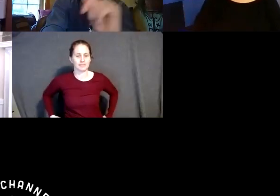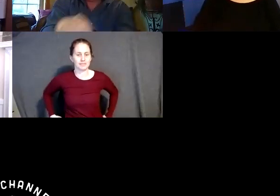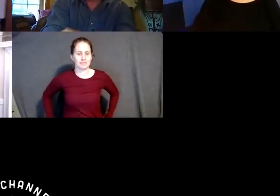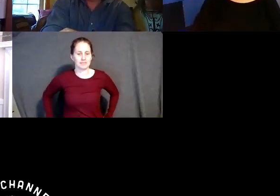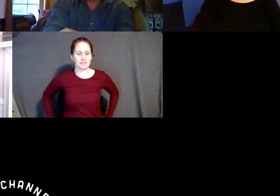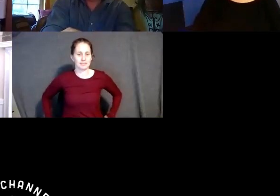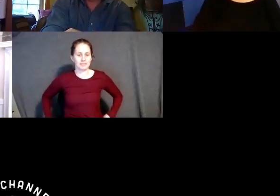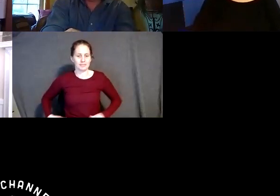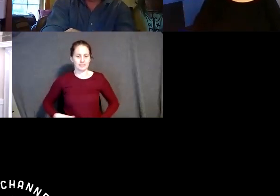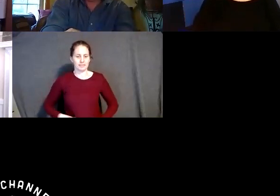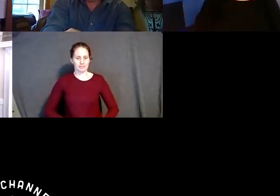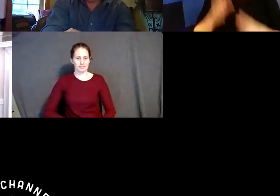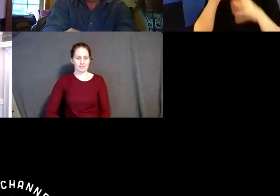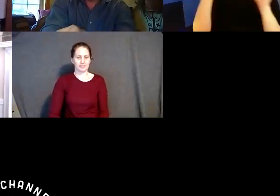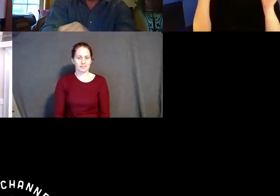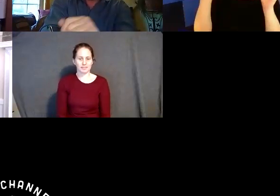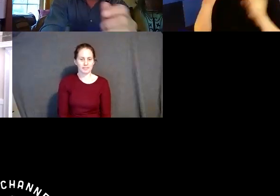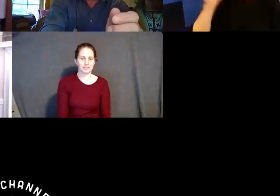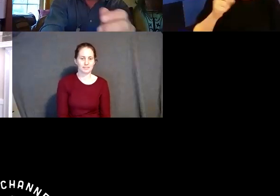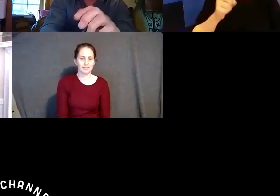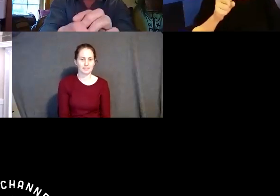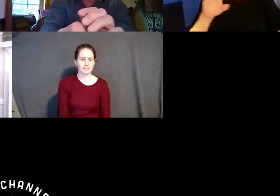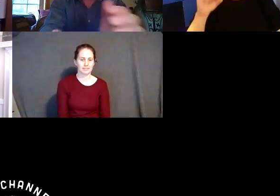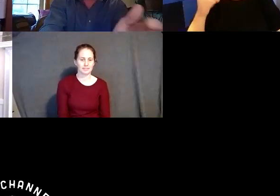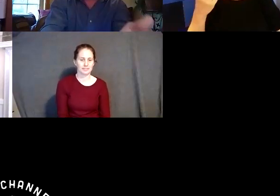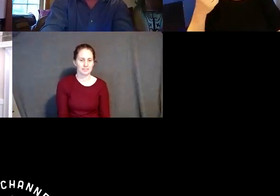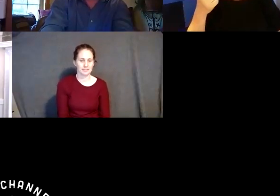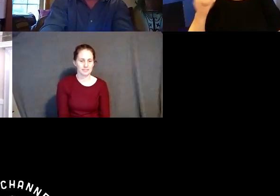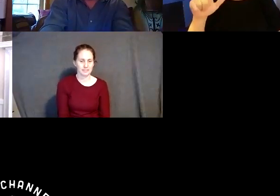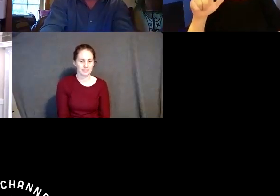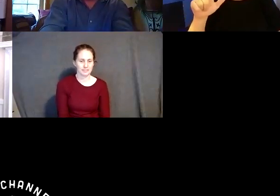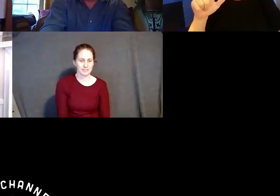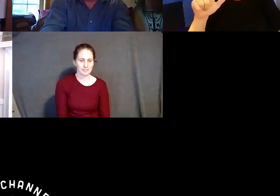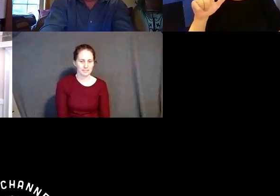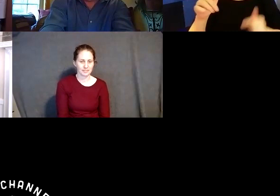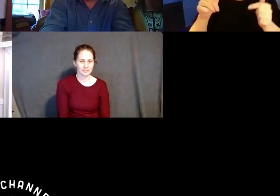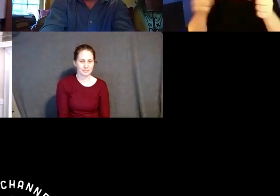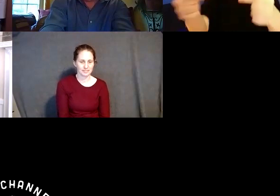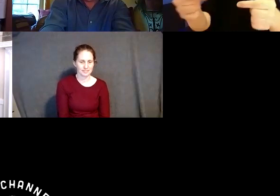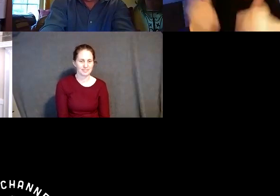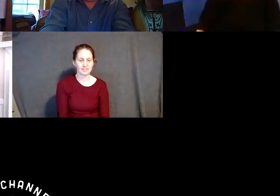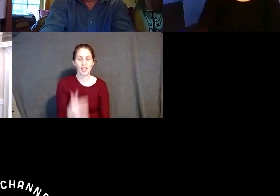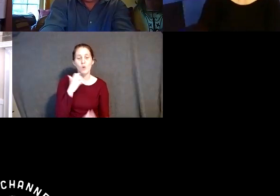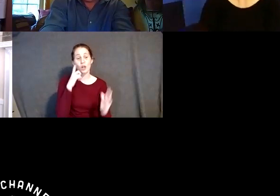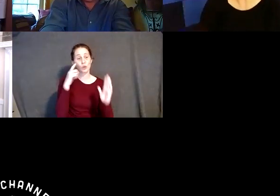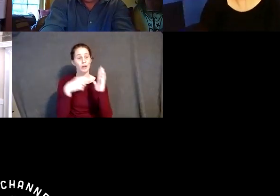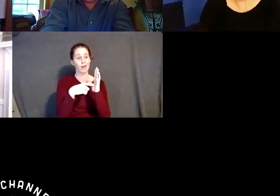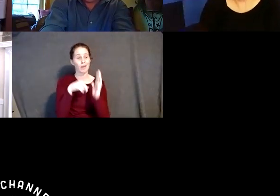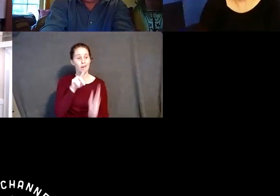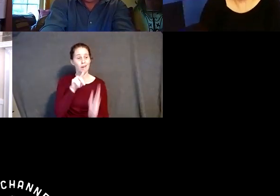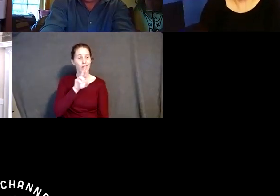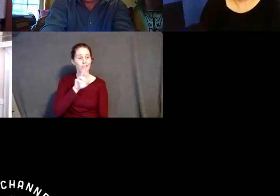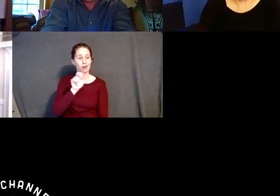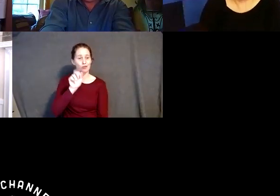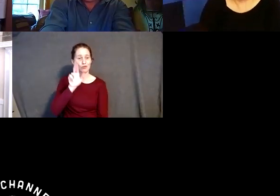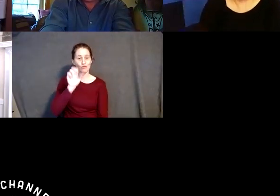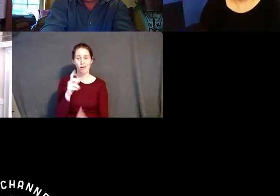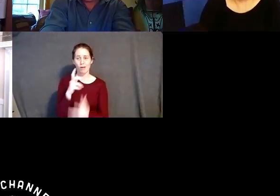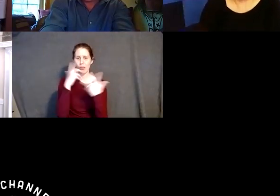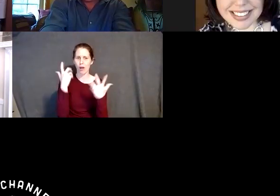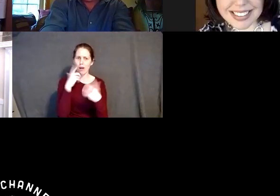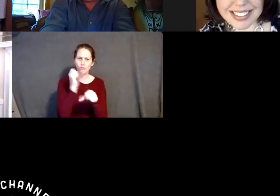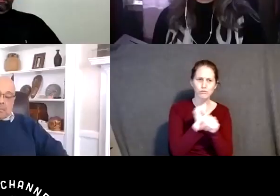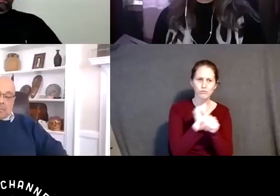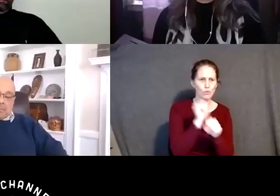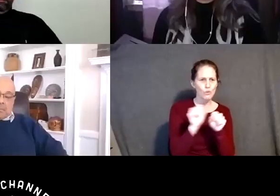President. Yes, Councilman Coghill. No, I just wanted to acknowledge Councilman Krause. There's a lot of shovels going in the grounds up on that side of